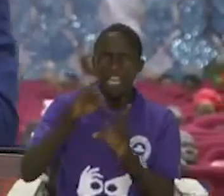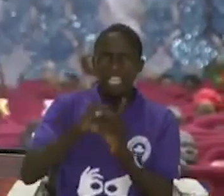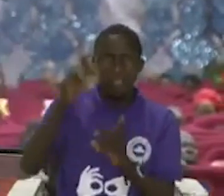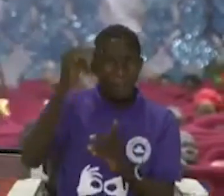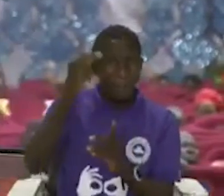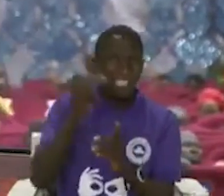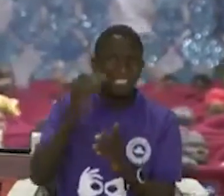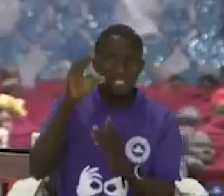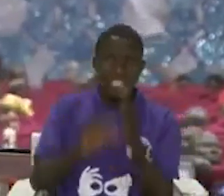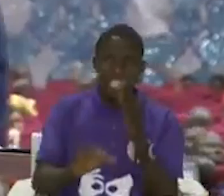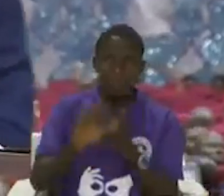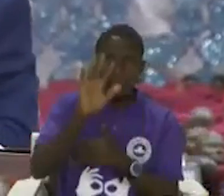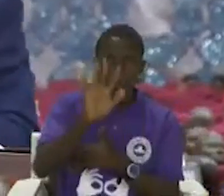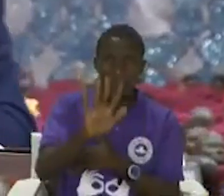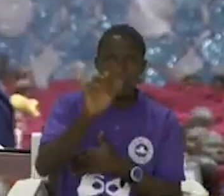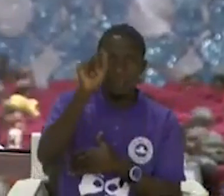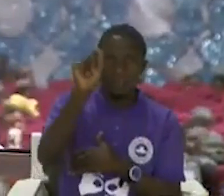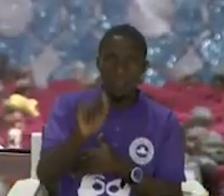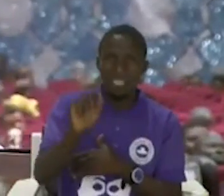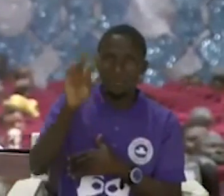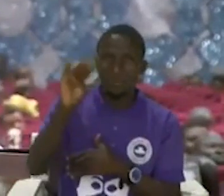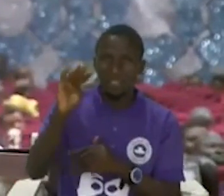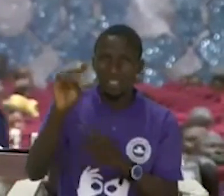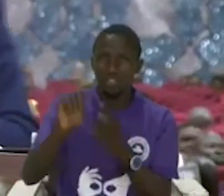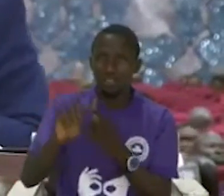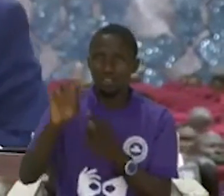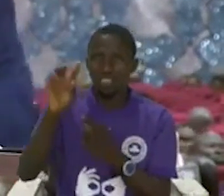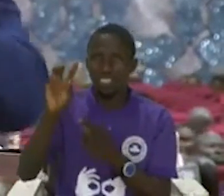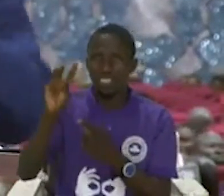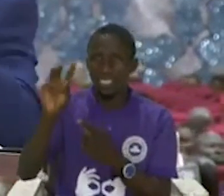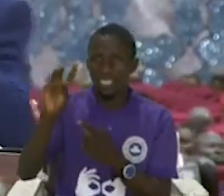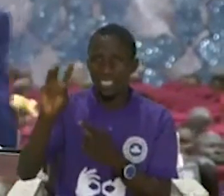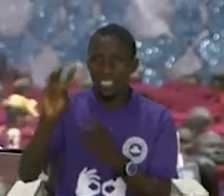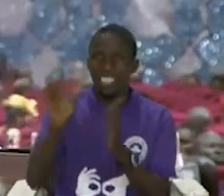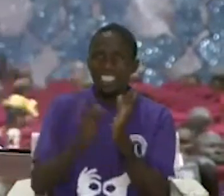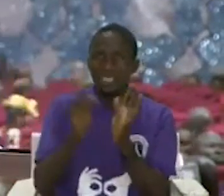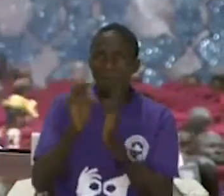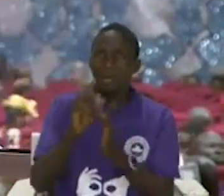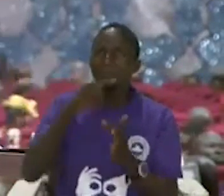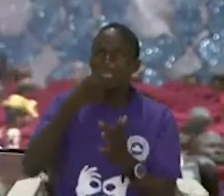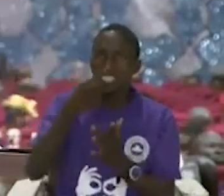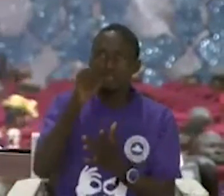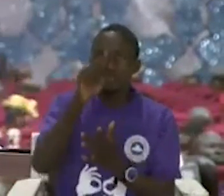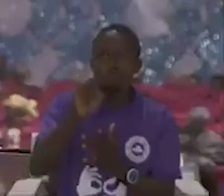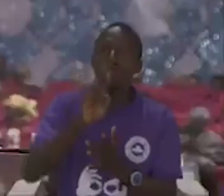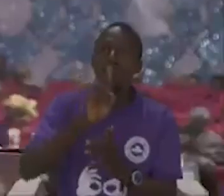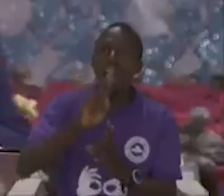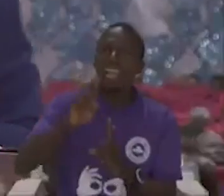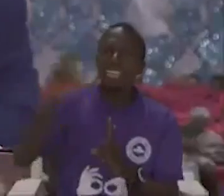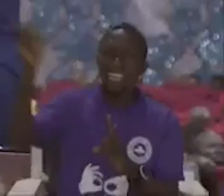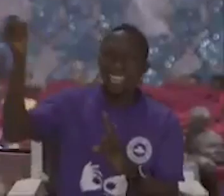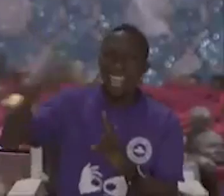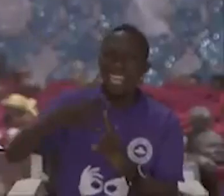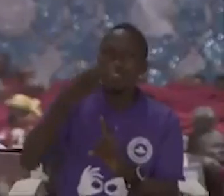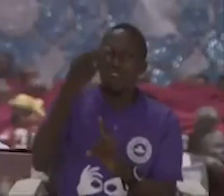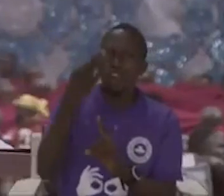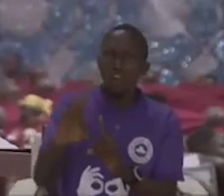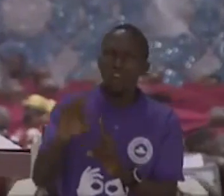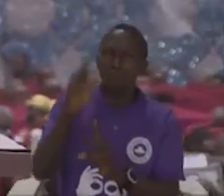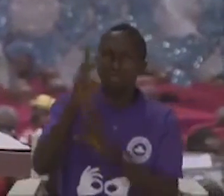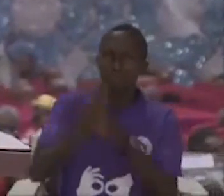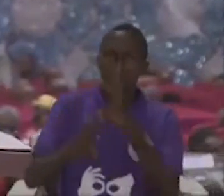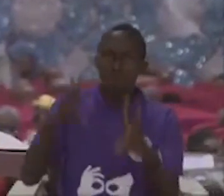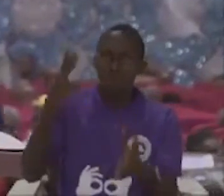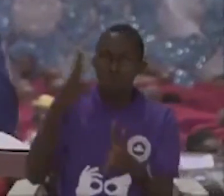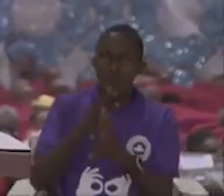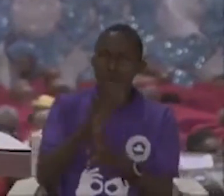5, verse 14 to 16, Matthew chapter 5, verse 14 to 16, the Bible says, you are the light of the world. A city